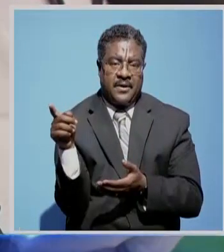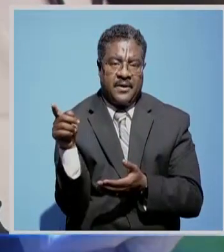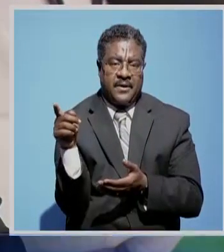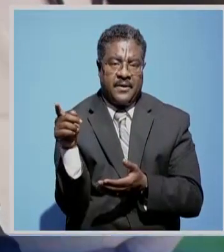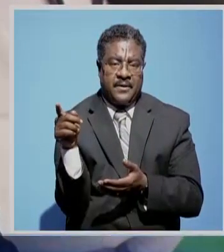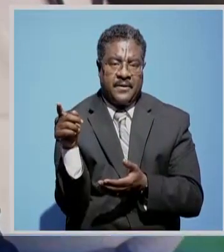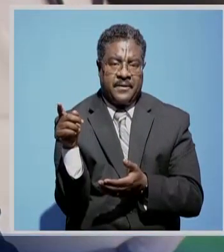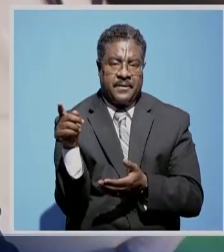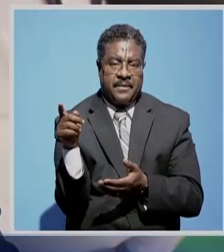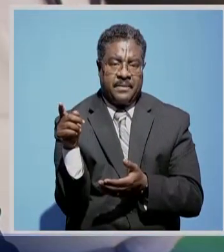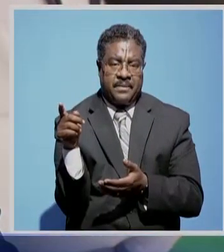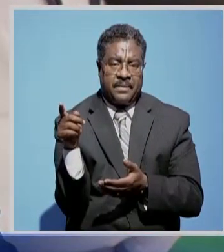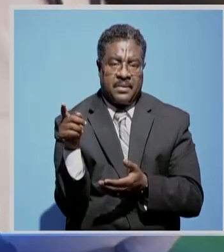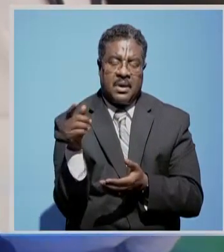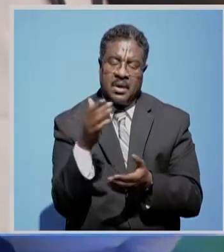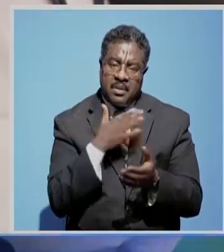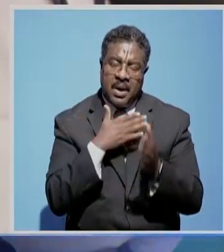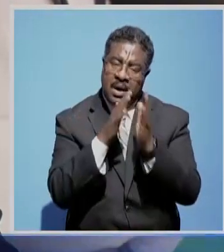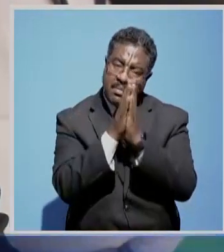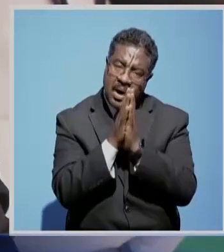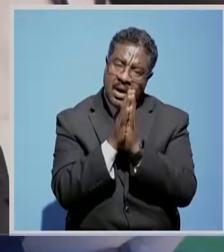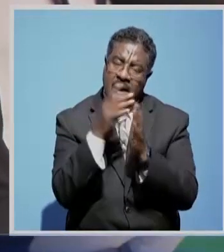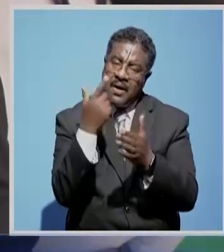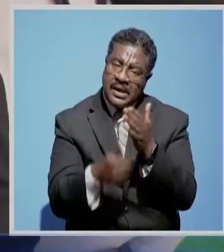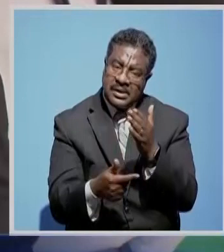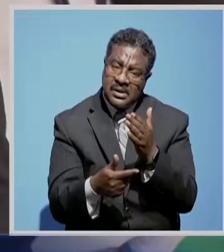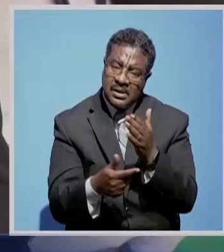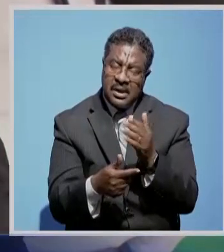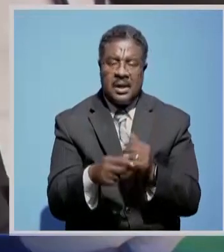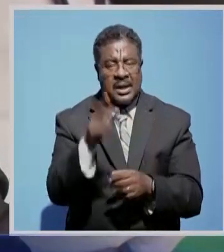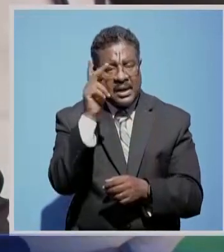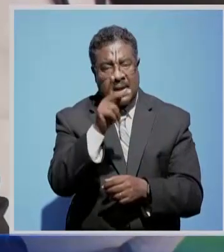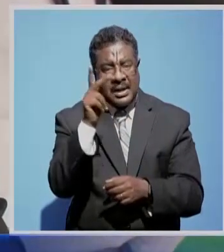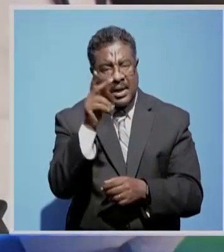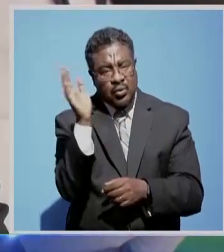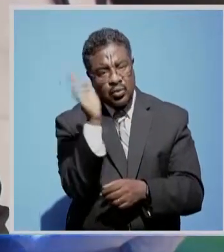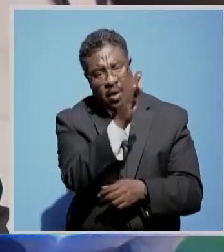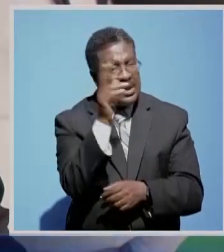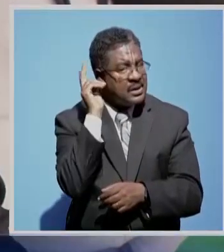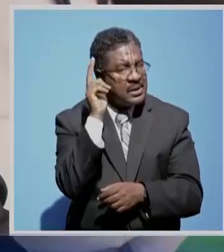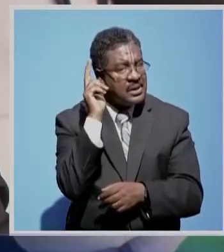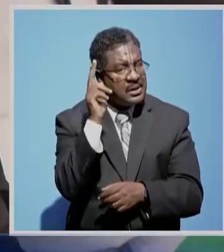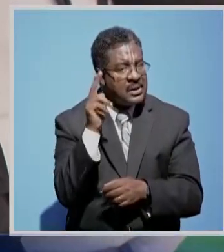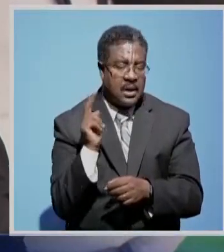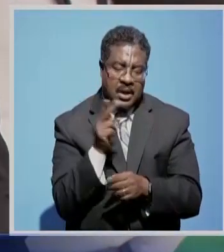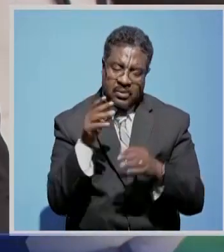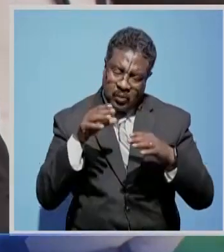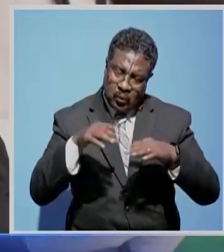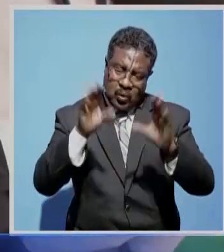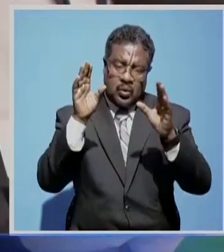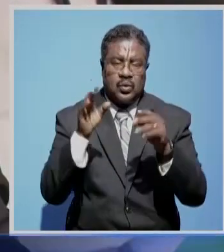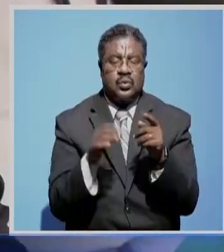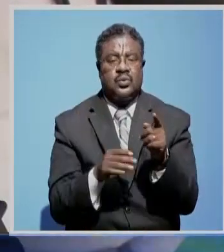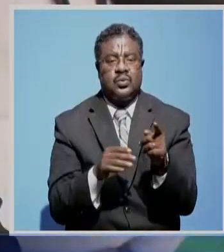my prayer that we will continue to uphold the legacy of our beloved father, Dr. Kenneth Kaunda, as